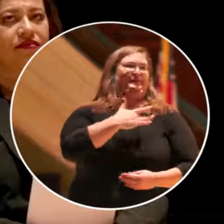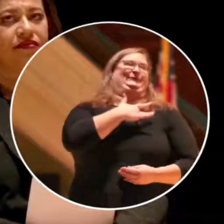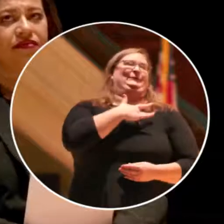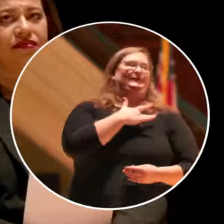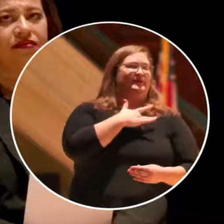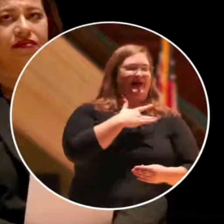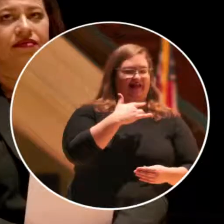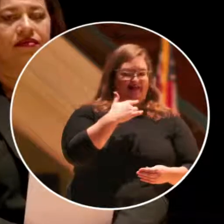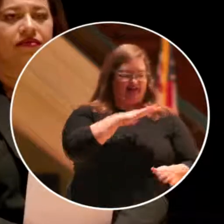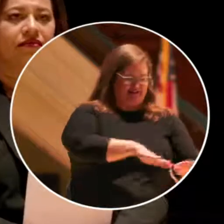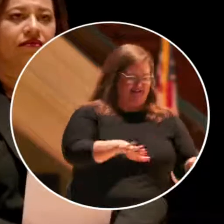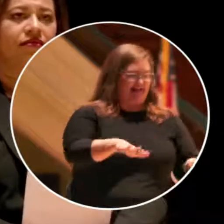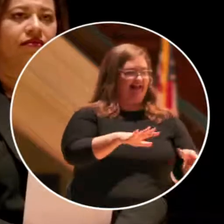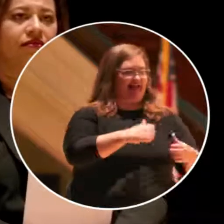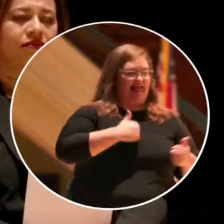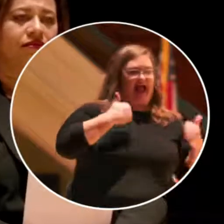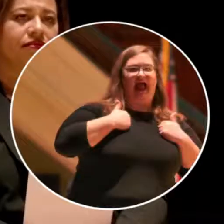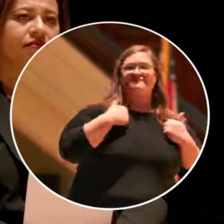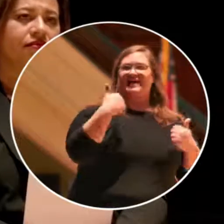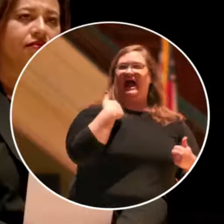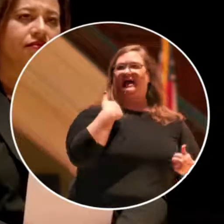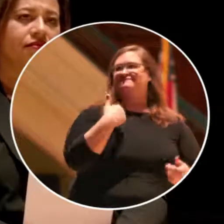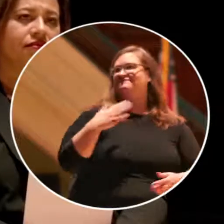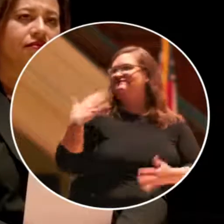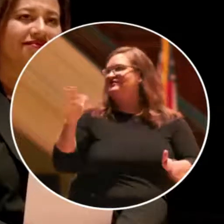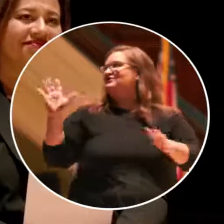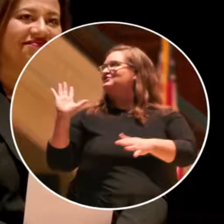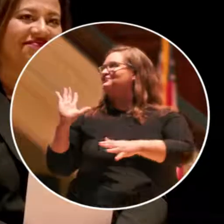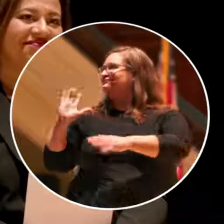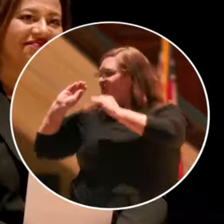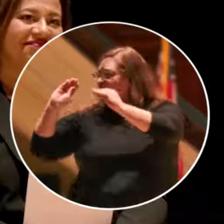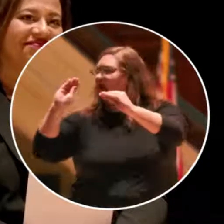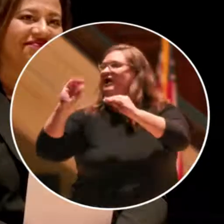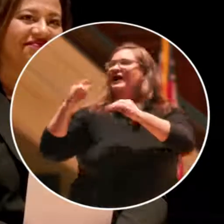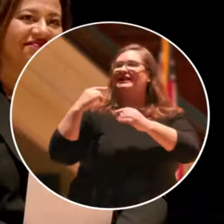I am a part of, and the ones I have yet to meet.